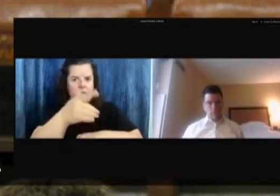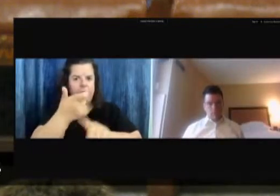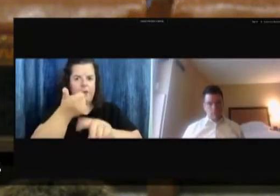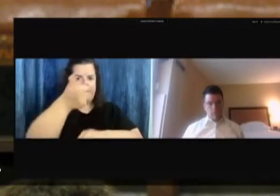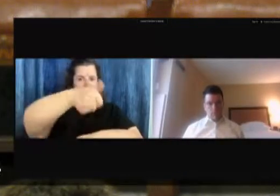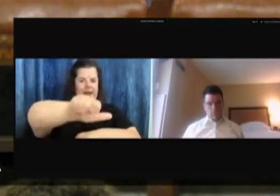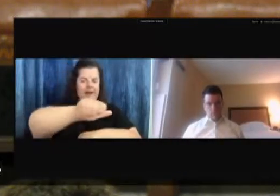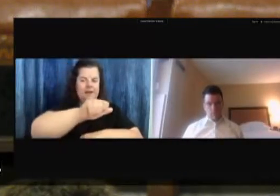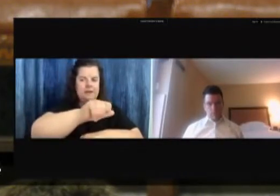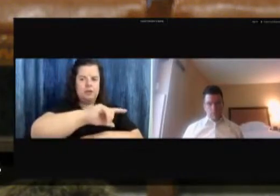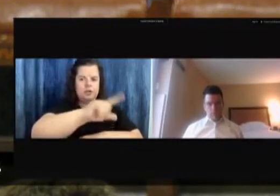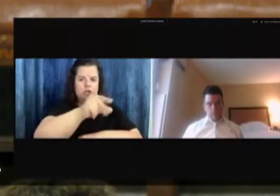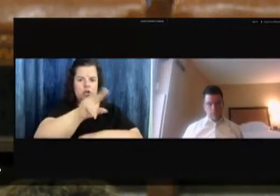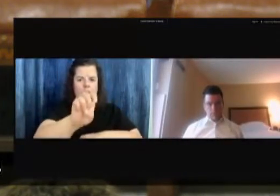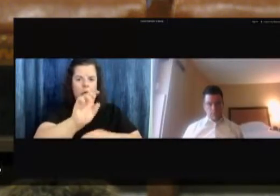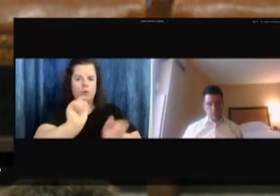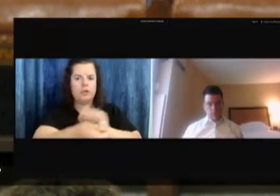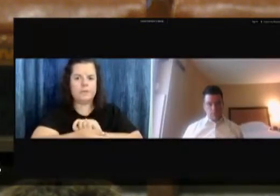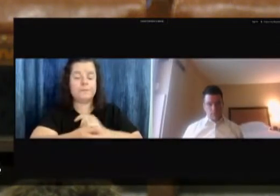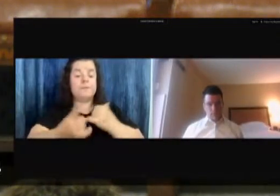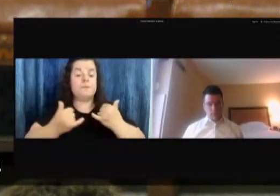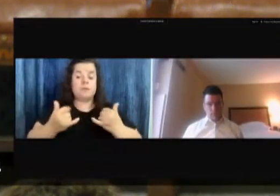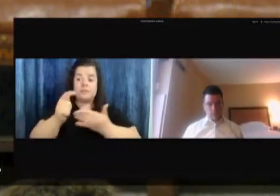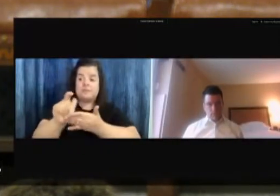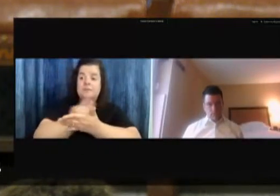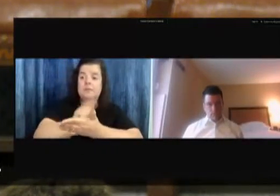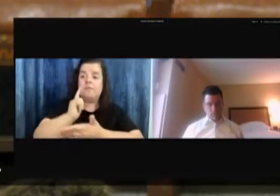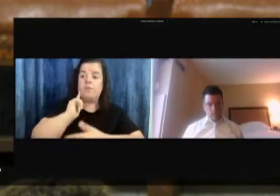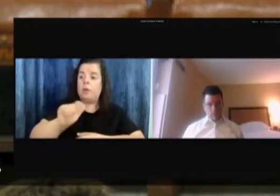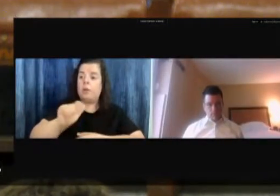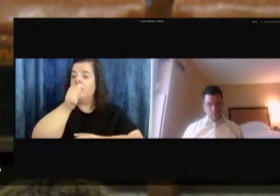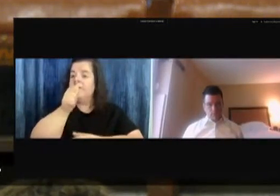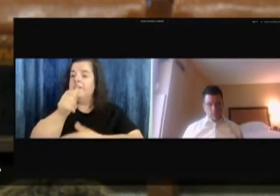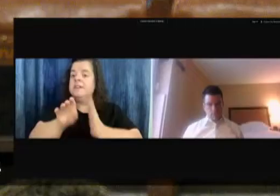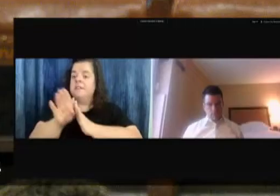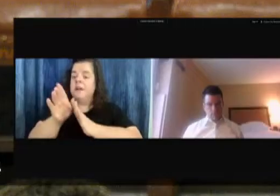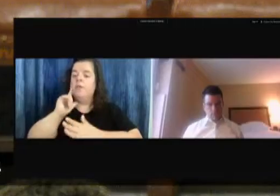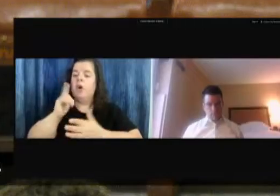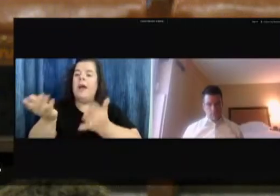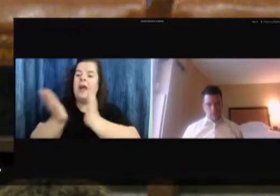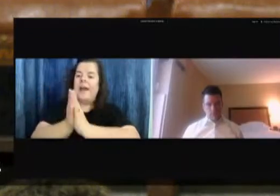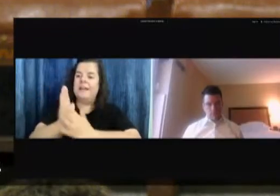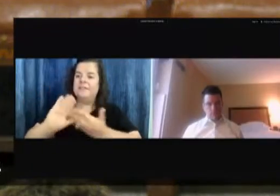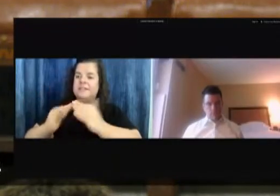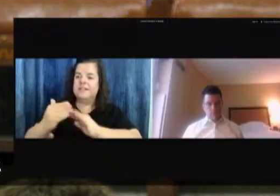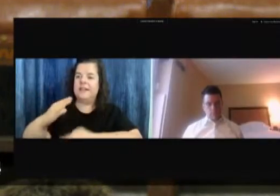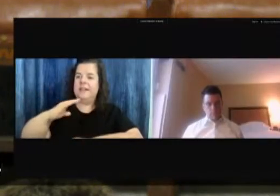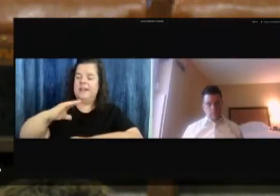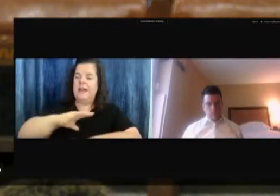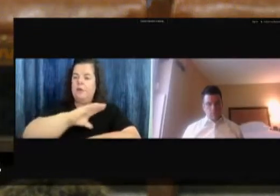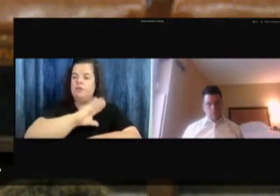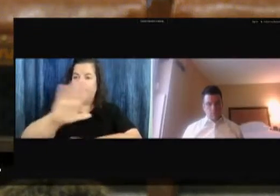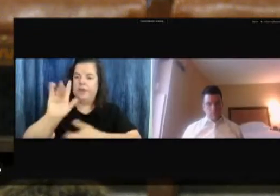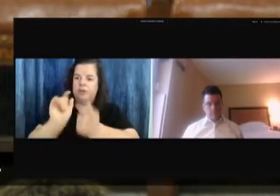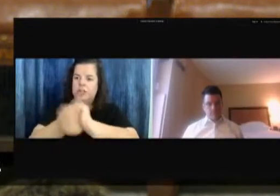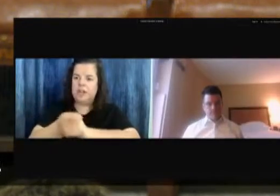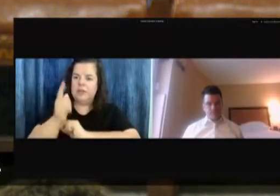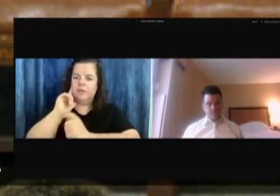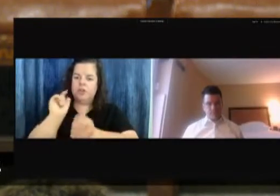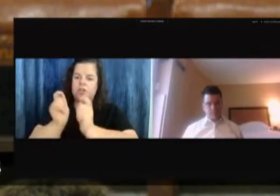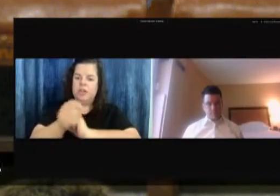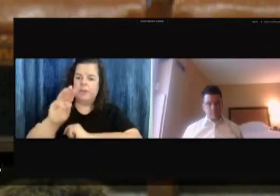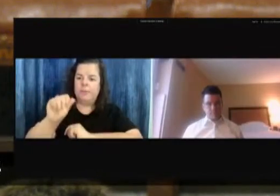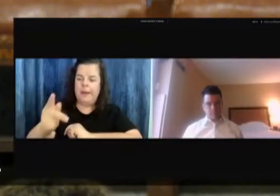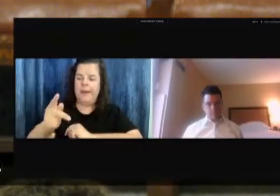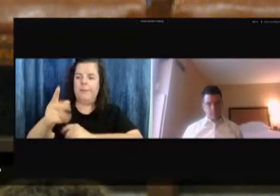changes. Currently, it is legal for a private developer to seek City Council's assistance to propose a map amendment without involving City Council, but